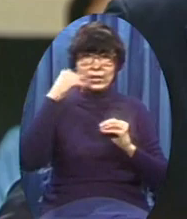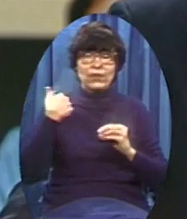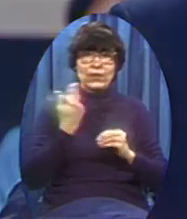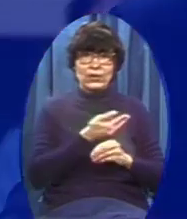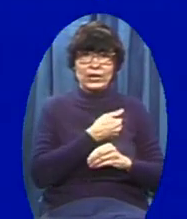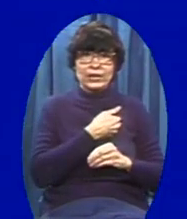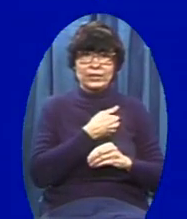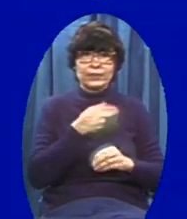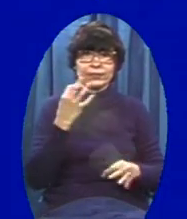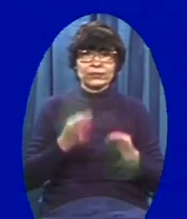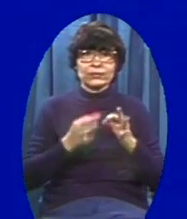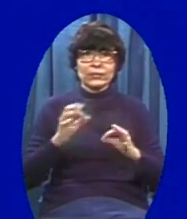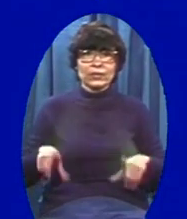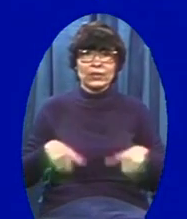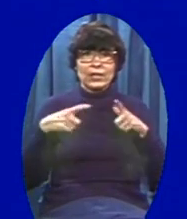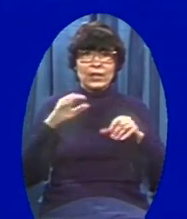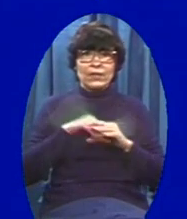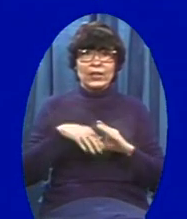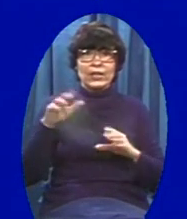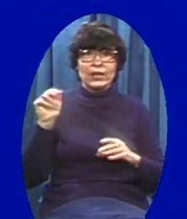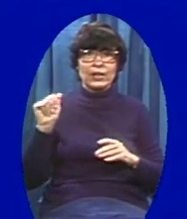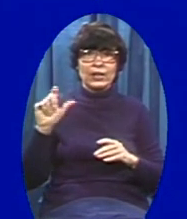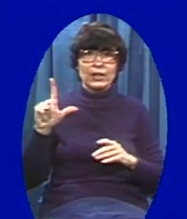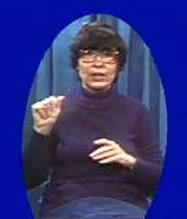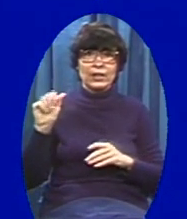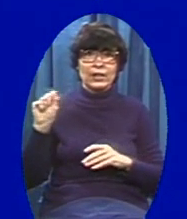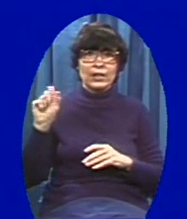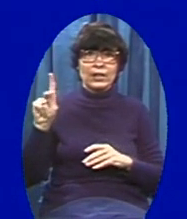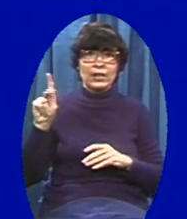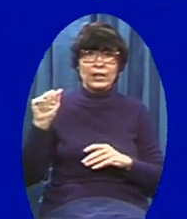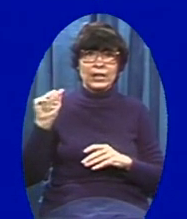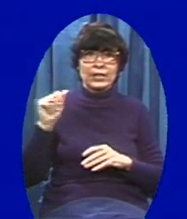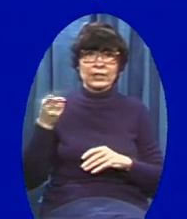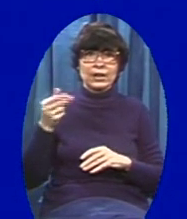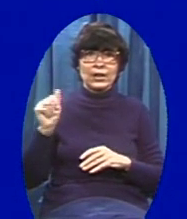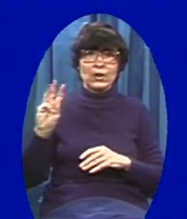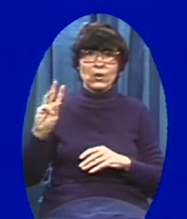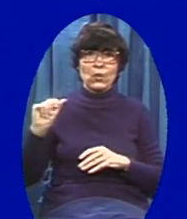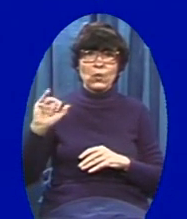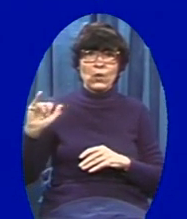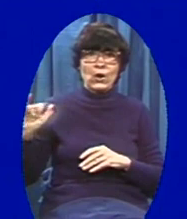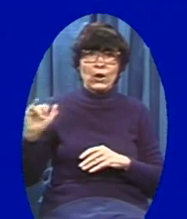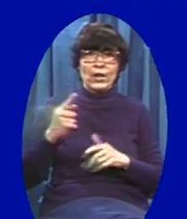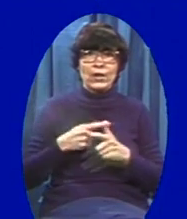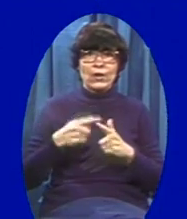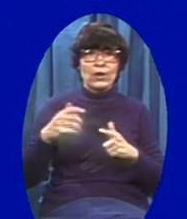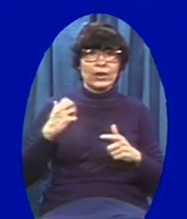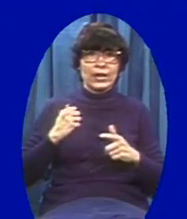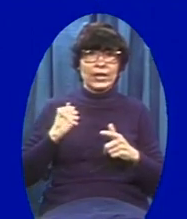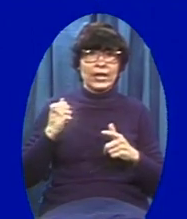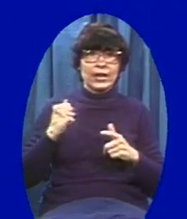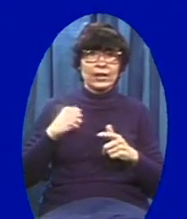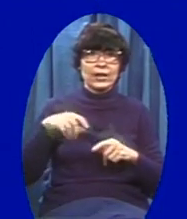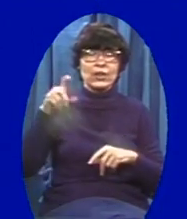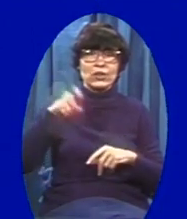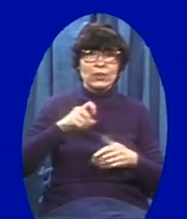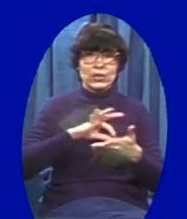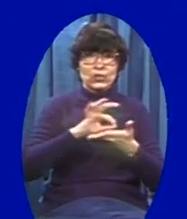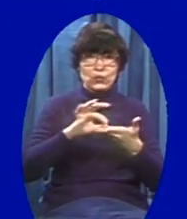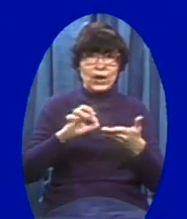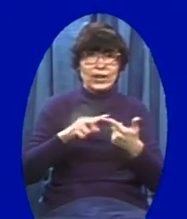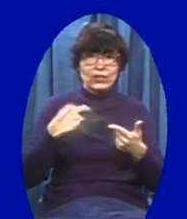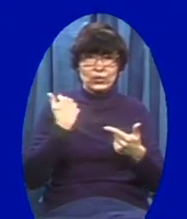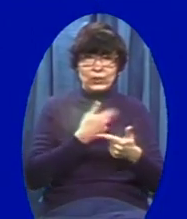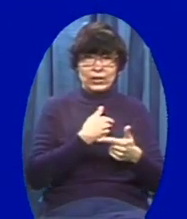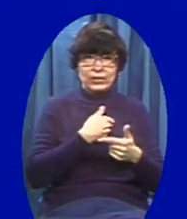not work. Write me, Jerry Falwell, Lynchburg, Virginia, or Box 505, Richmond Hill, Ontario. But whether calling or